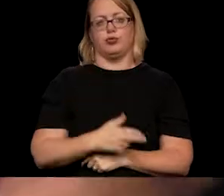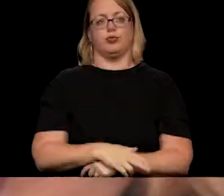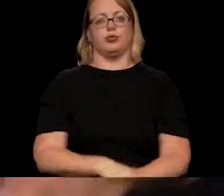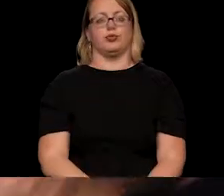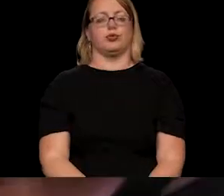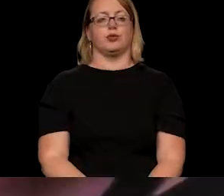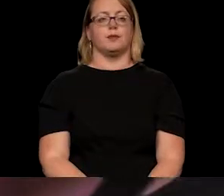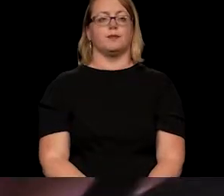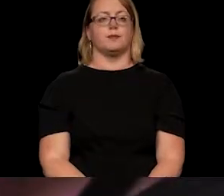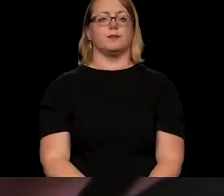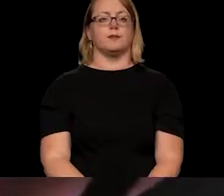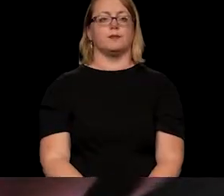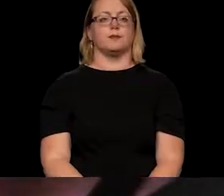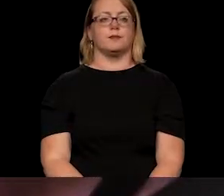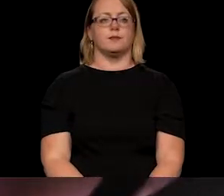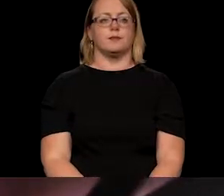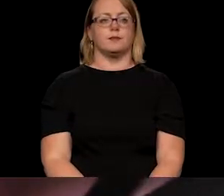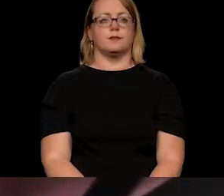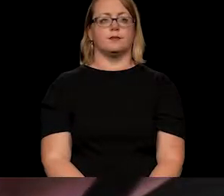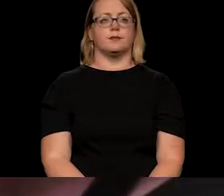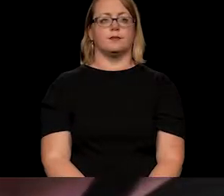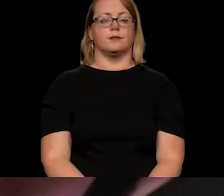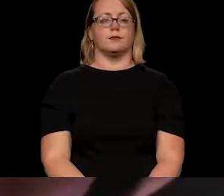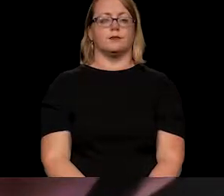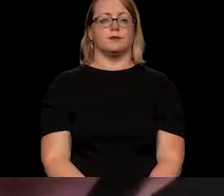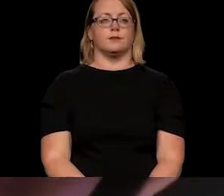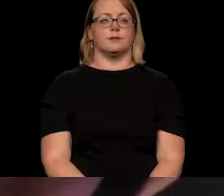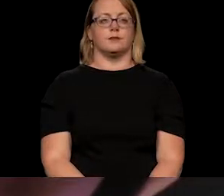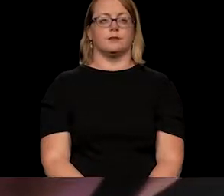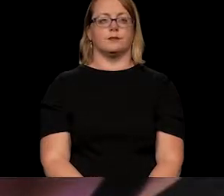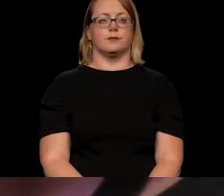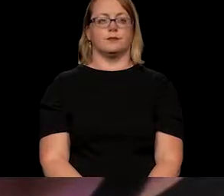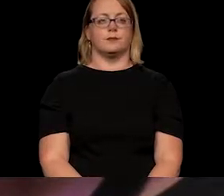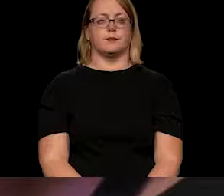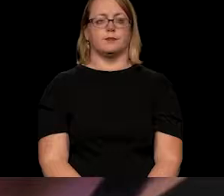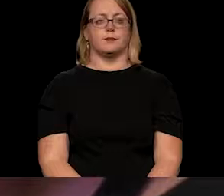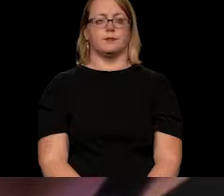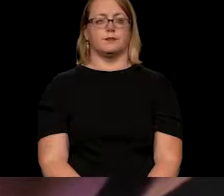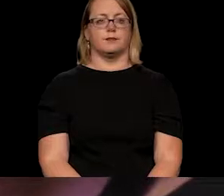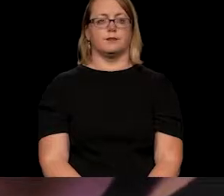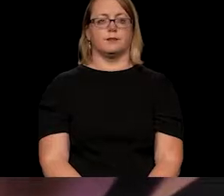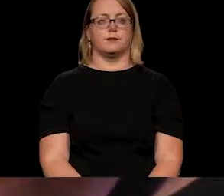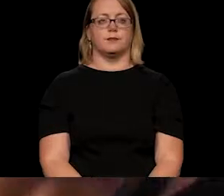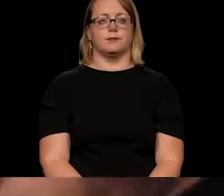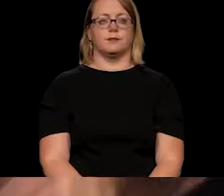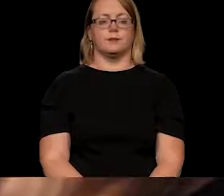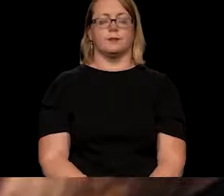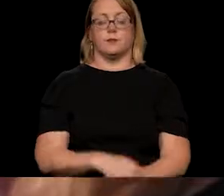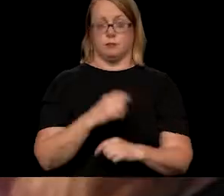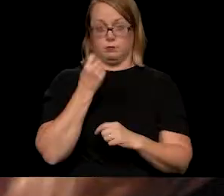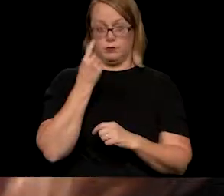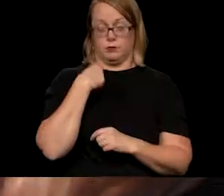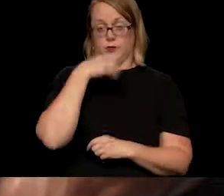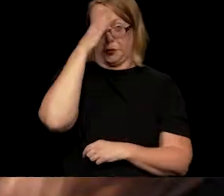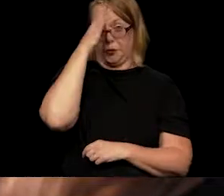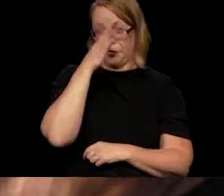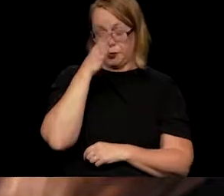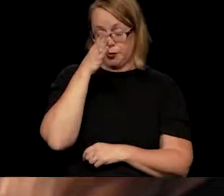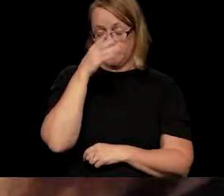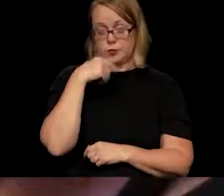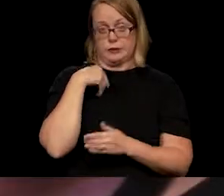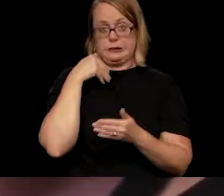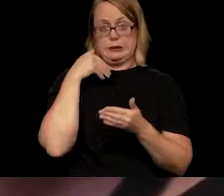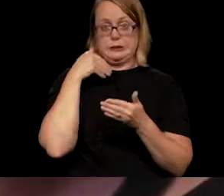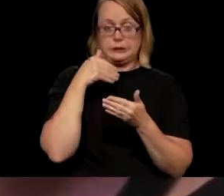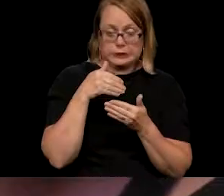down the left side of the tree and I get close to a branch, I stop and skip